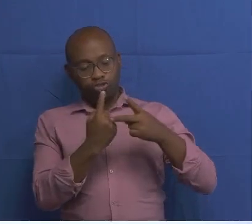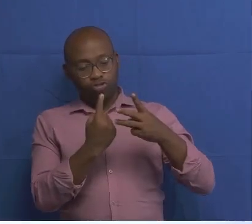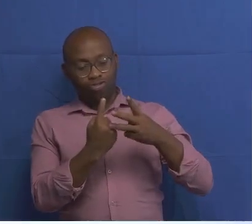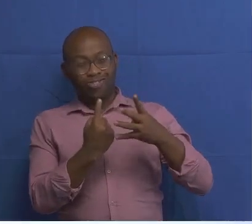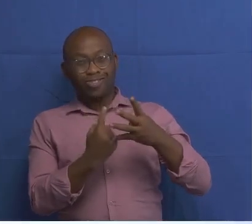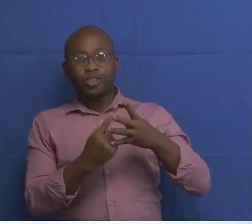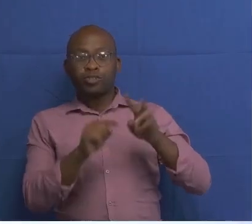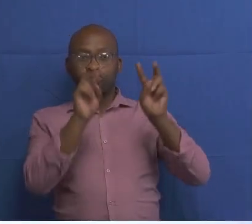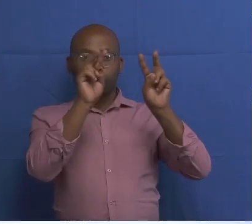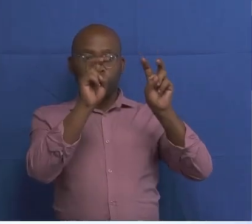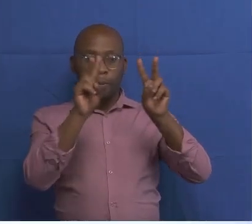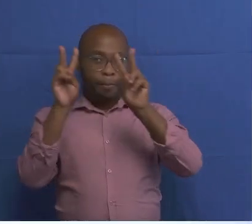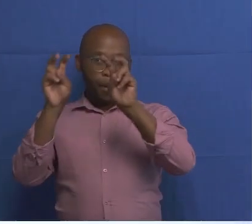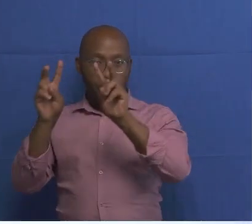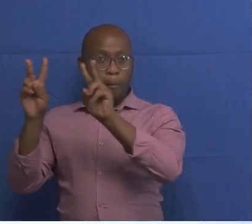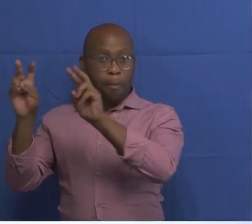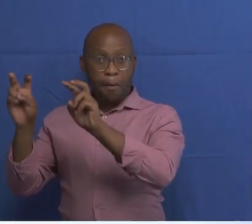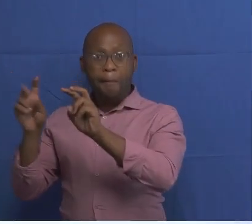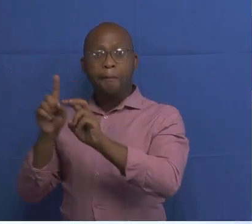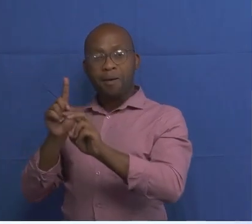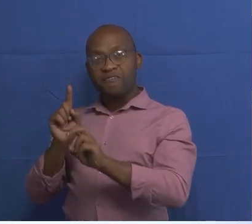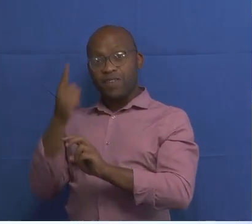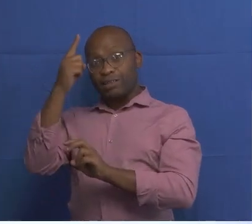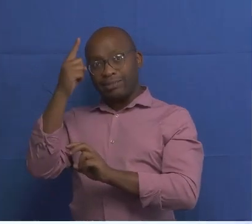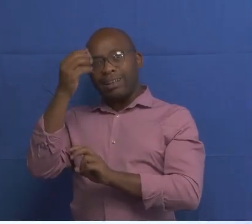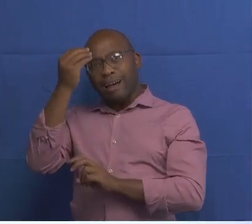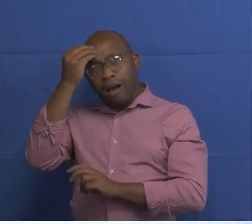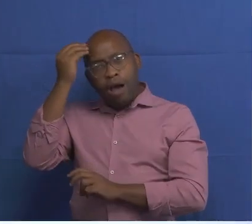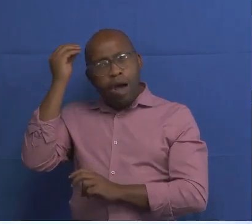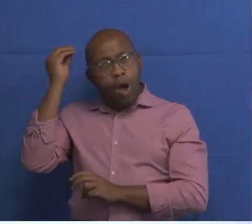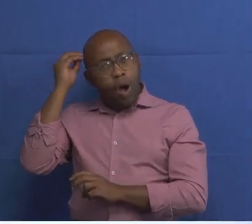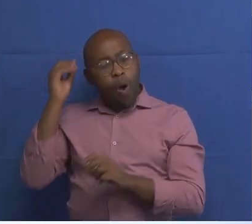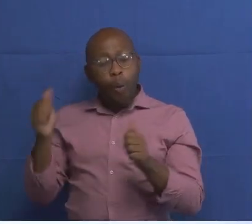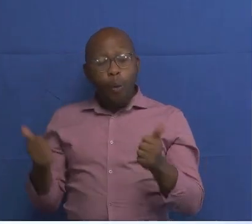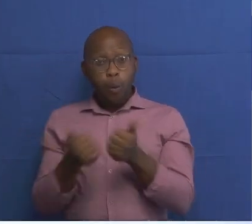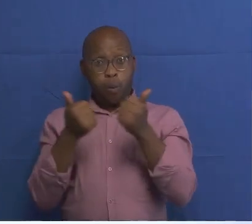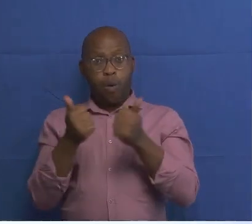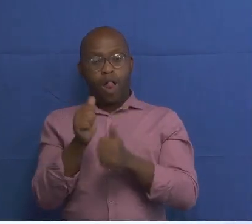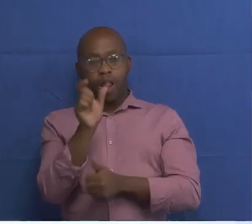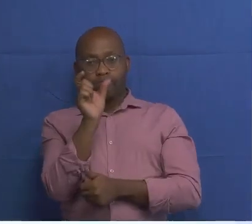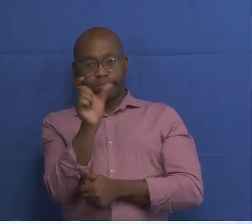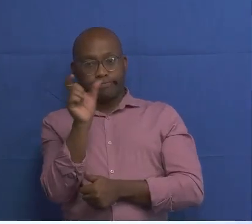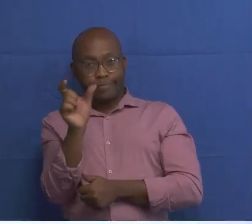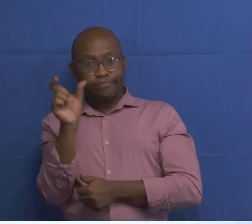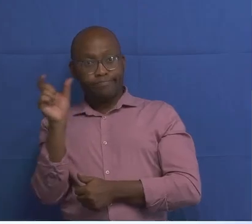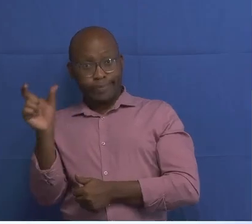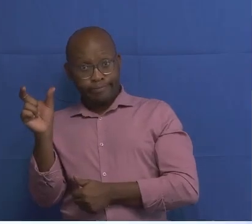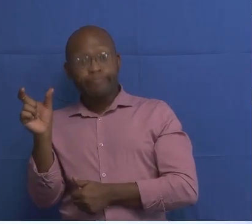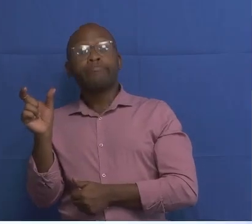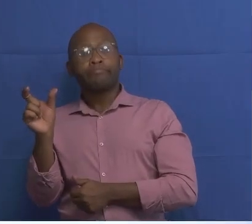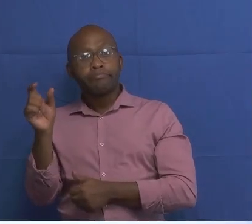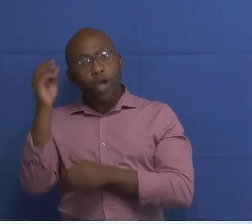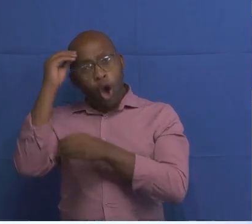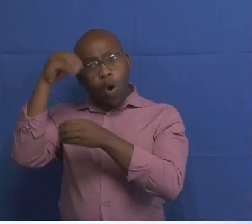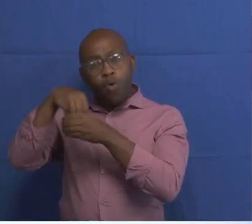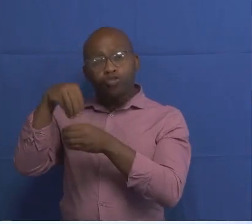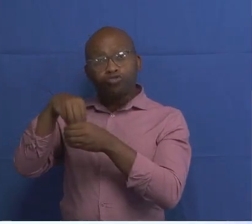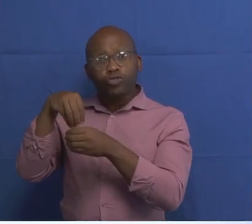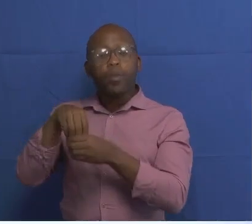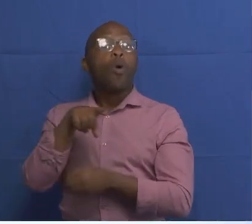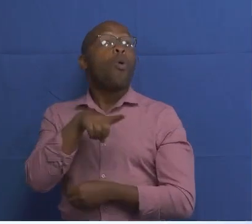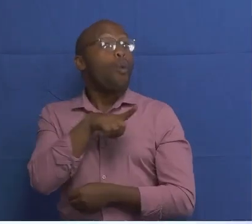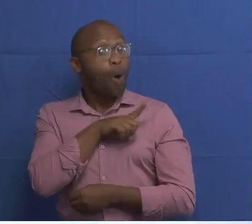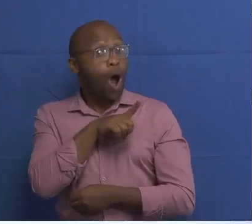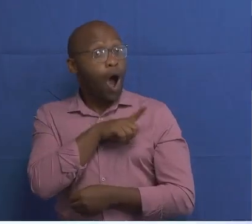topic, you fully understand the terms and the concepts, because they are going to give you the foundation of knowledge that you need in order